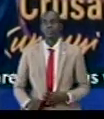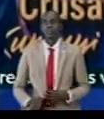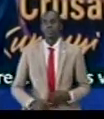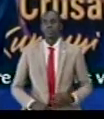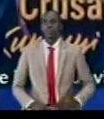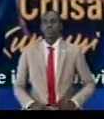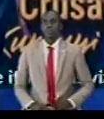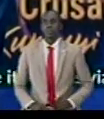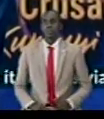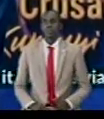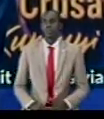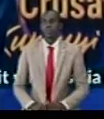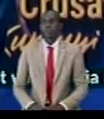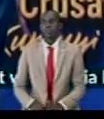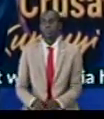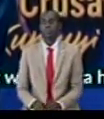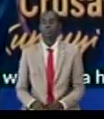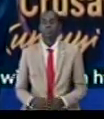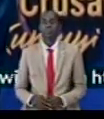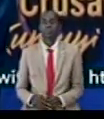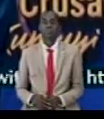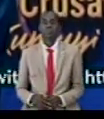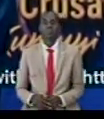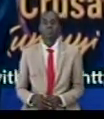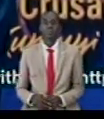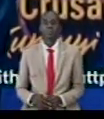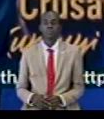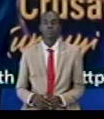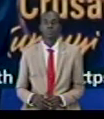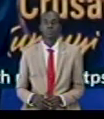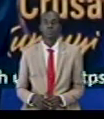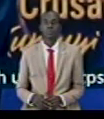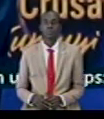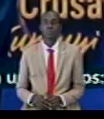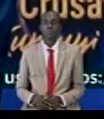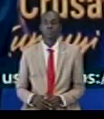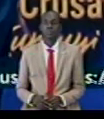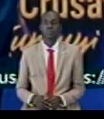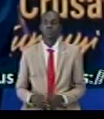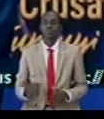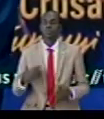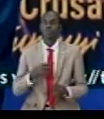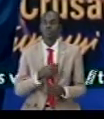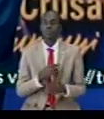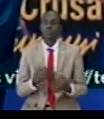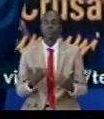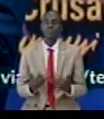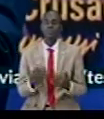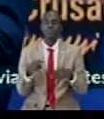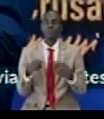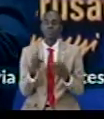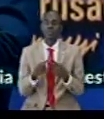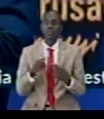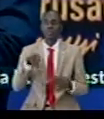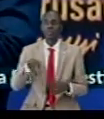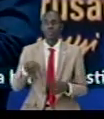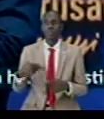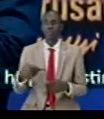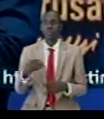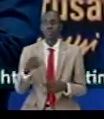We have beautiful testimonies online. We now go to Port Harcourt live.